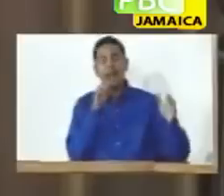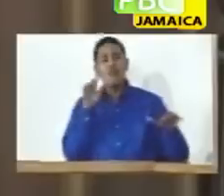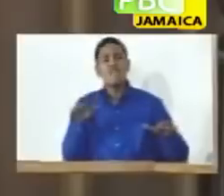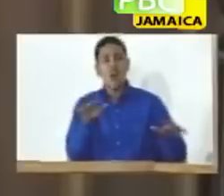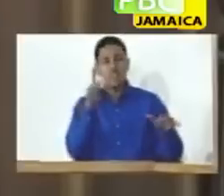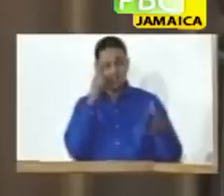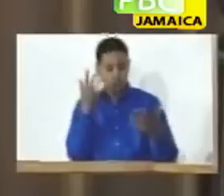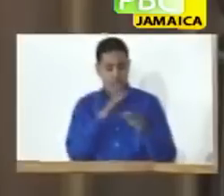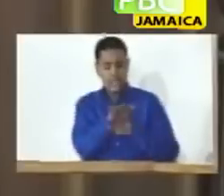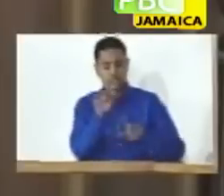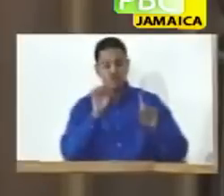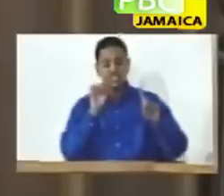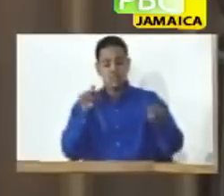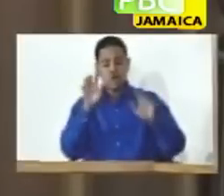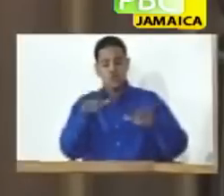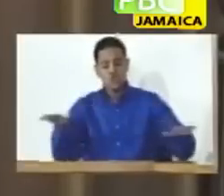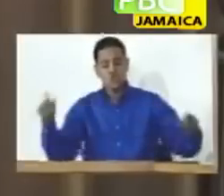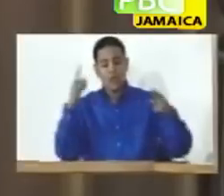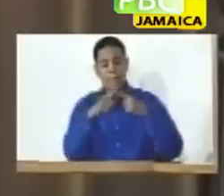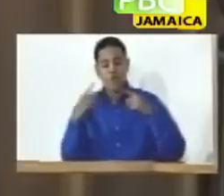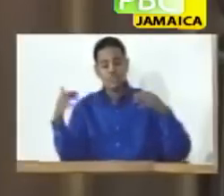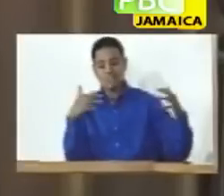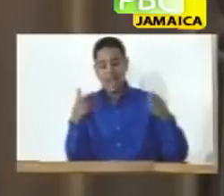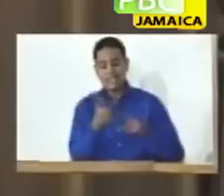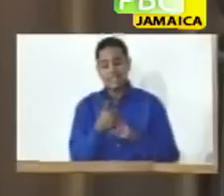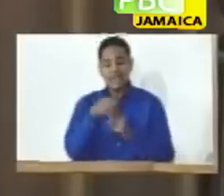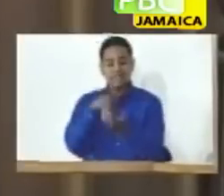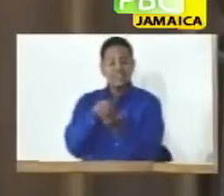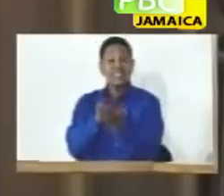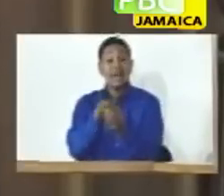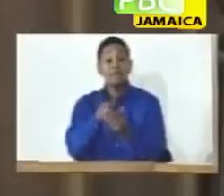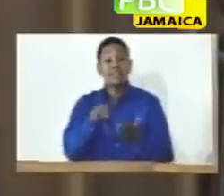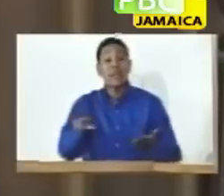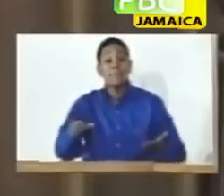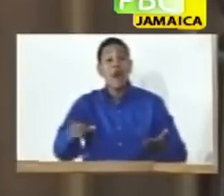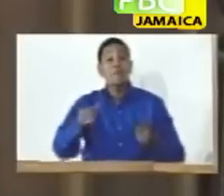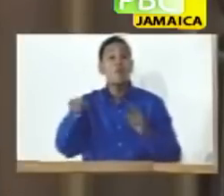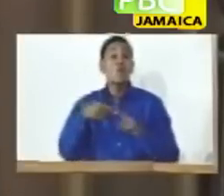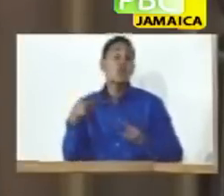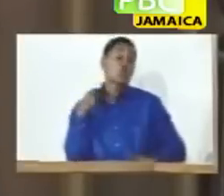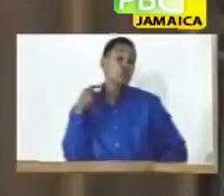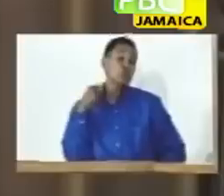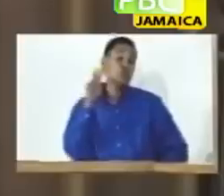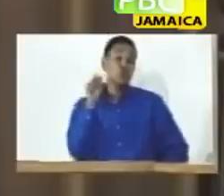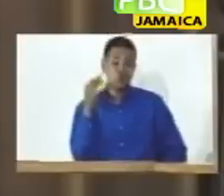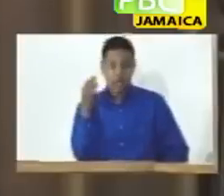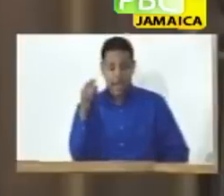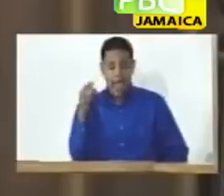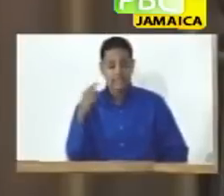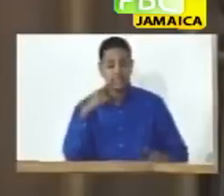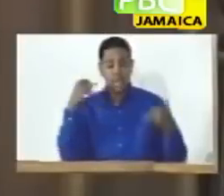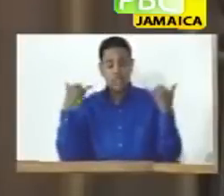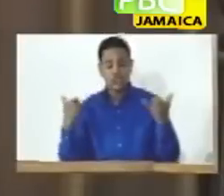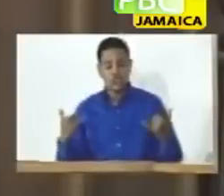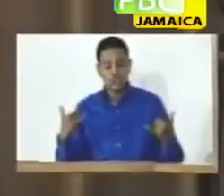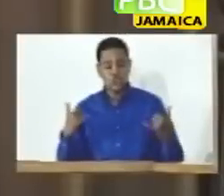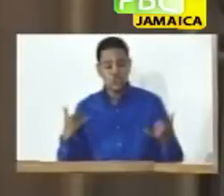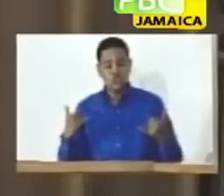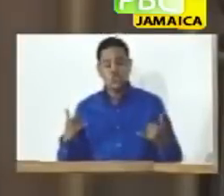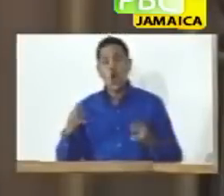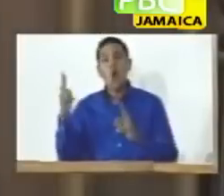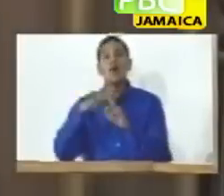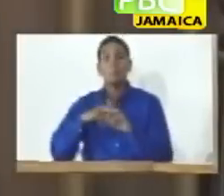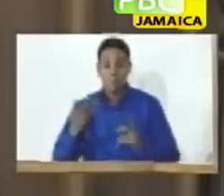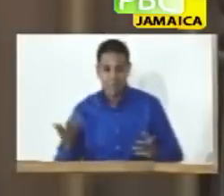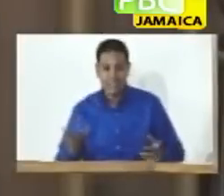to Children and Violence was tabled in Parliament in June 2019 and is now being